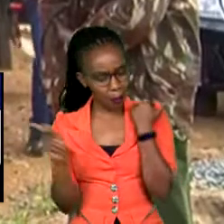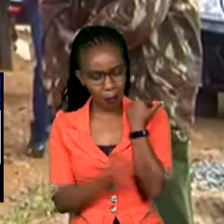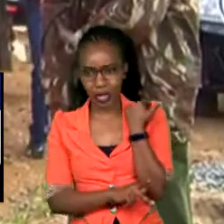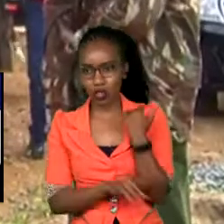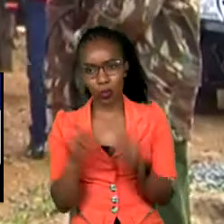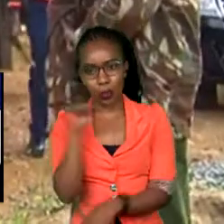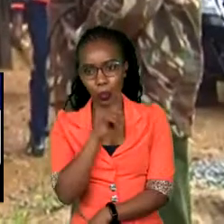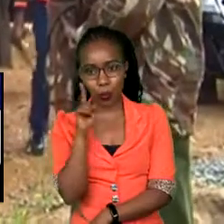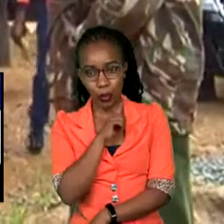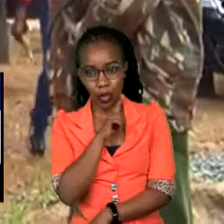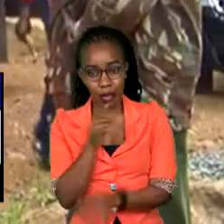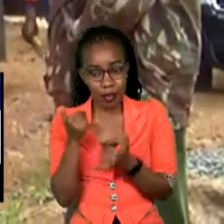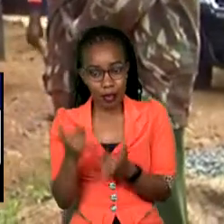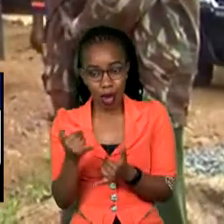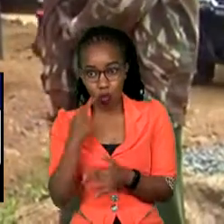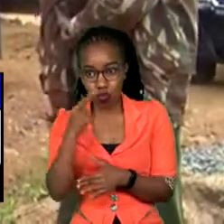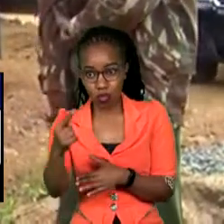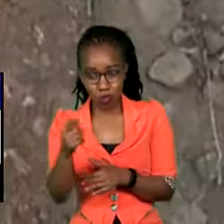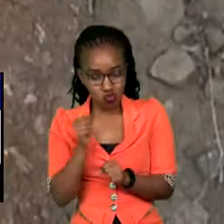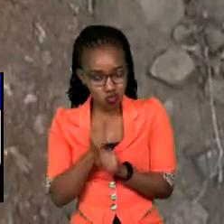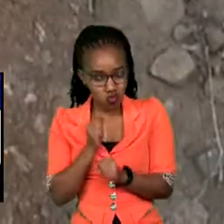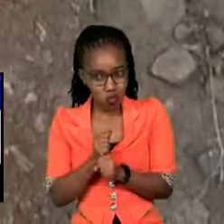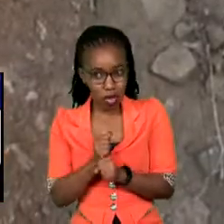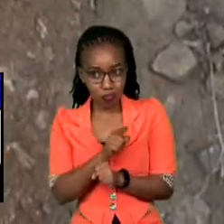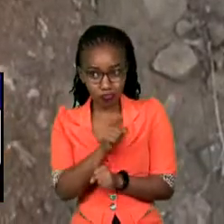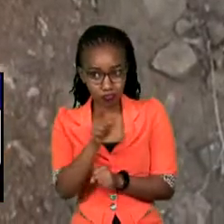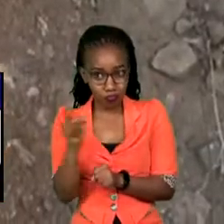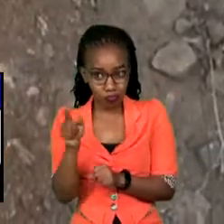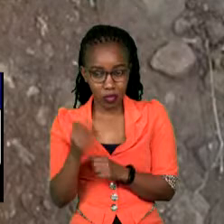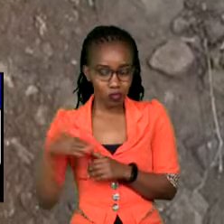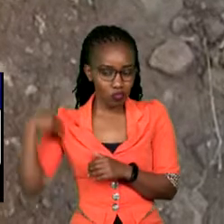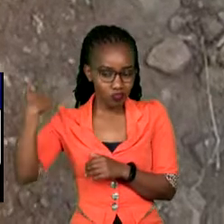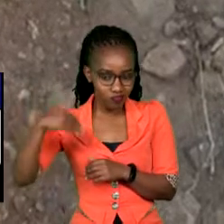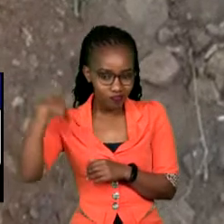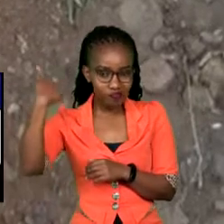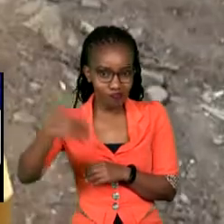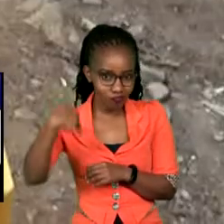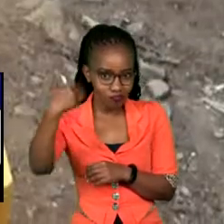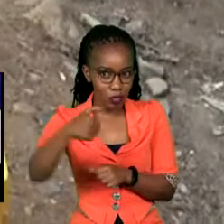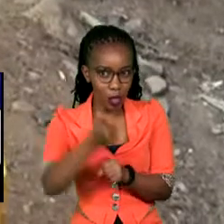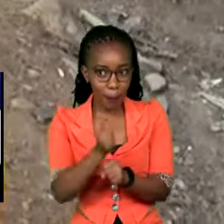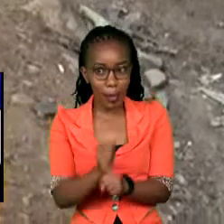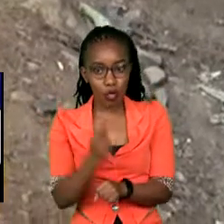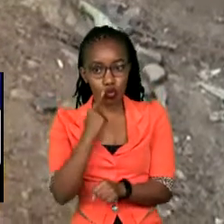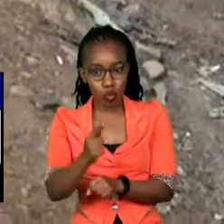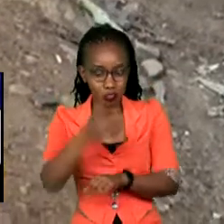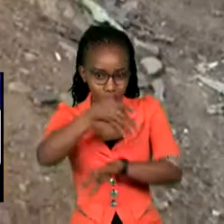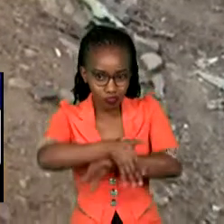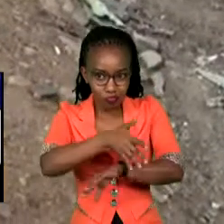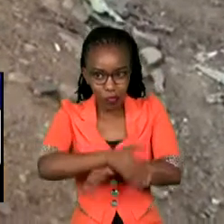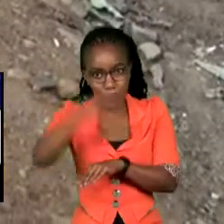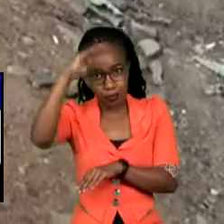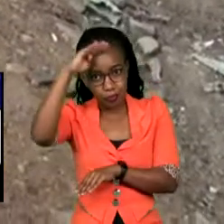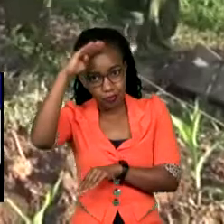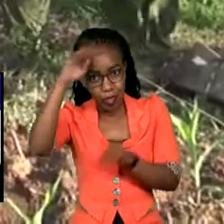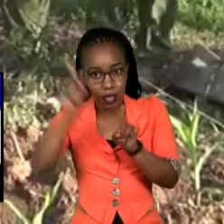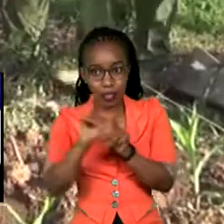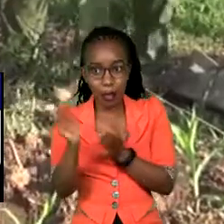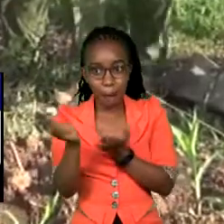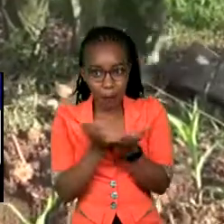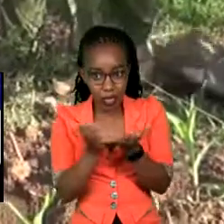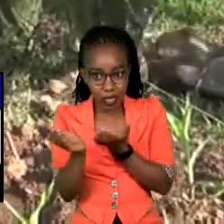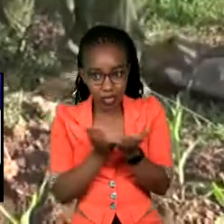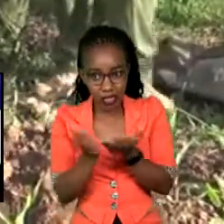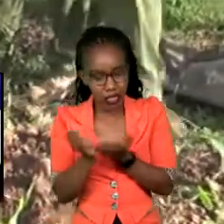The officials now say that the operation will be recorded on a daily basis to ensure the illegal alcohol and businesses are logged